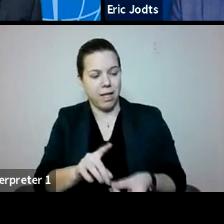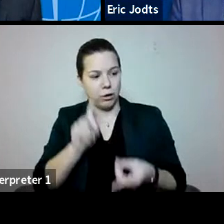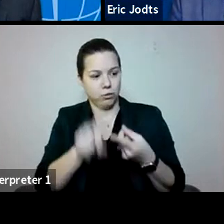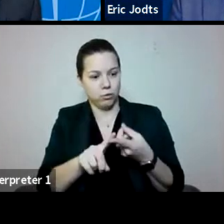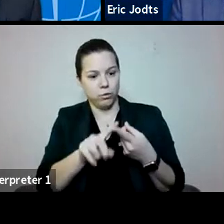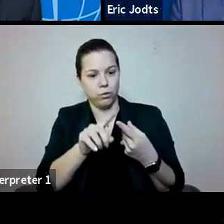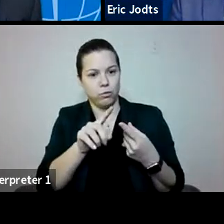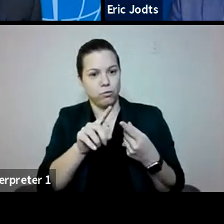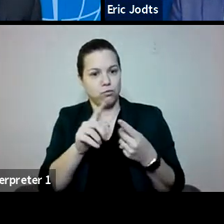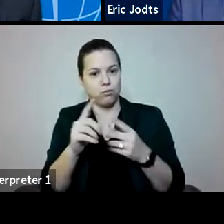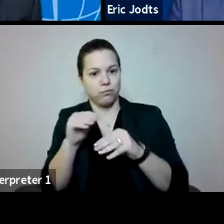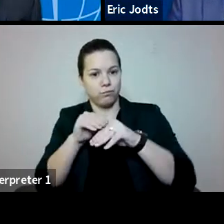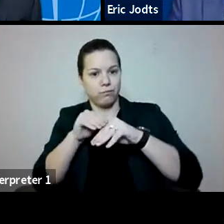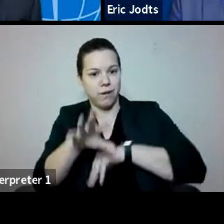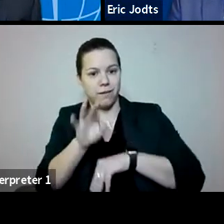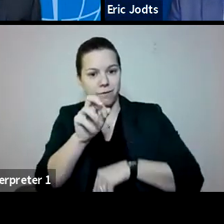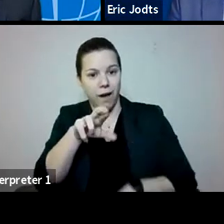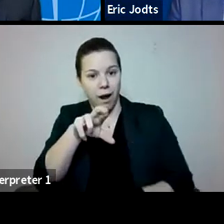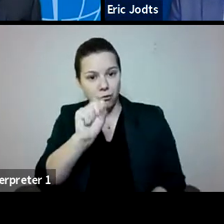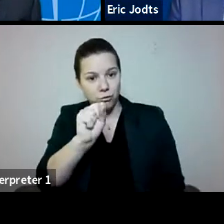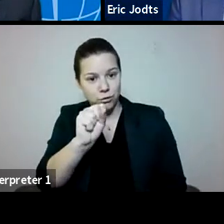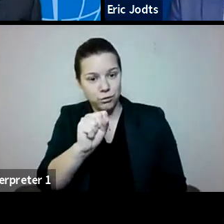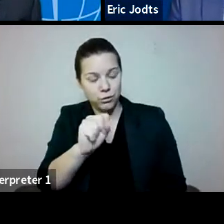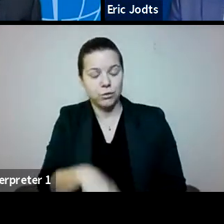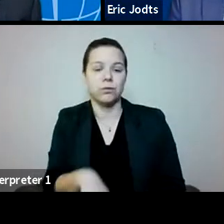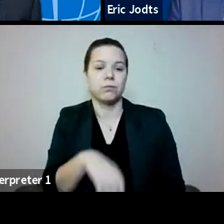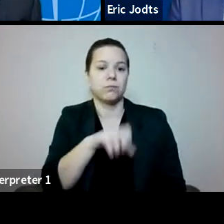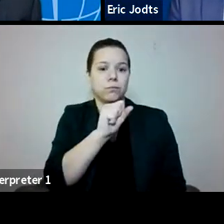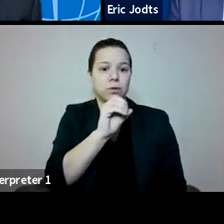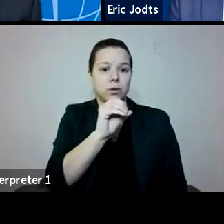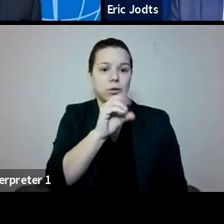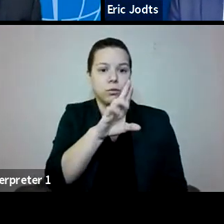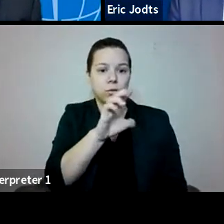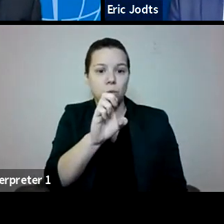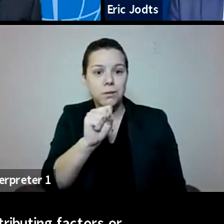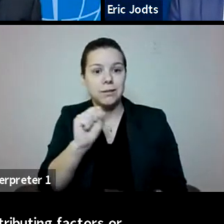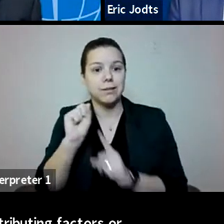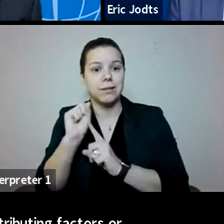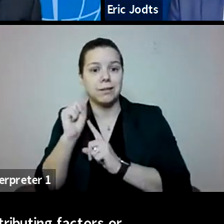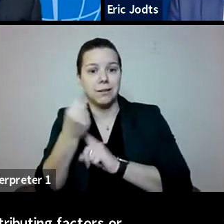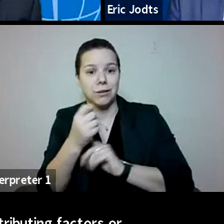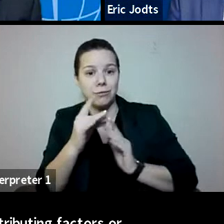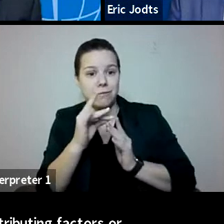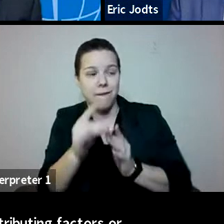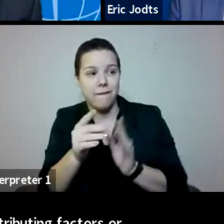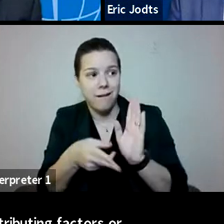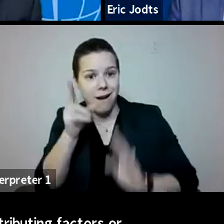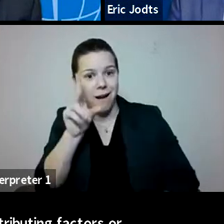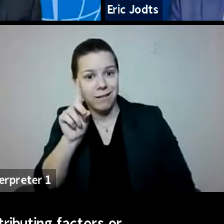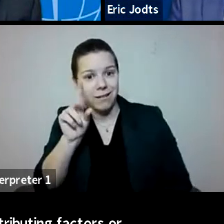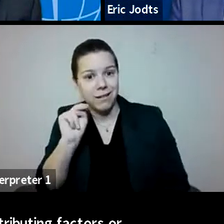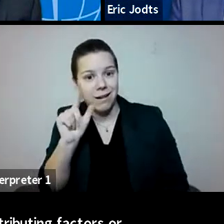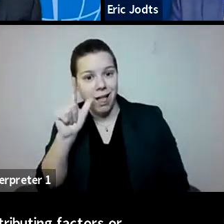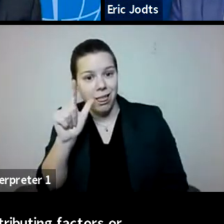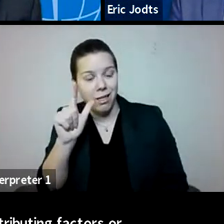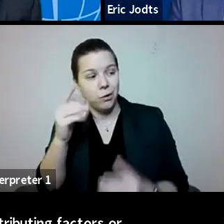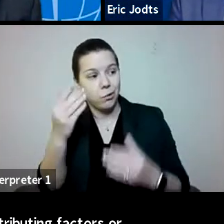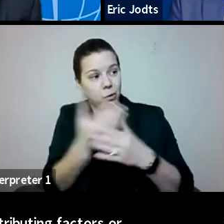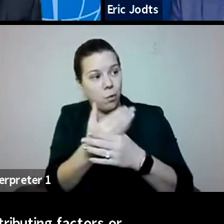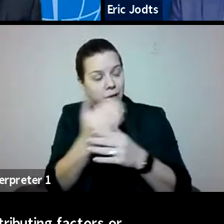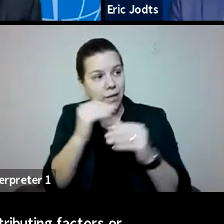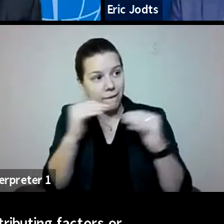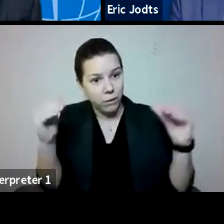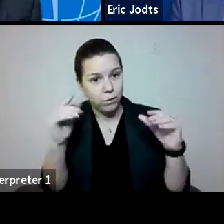factors, in other words, sources and conditions, driving high DNL and annoyance levels, as well as